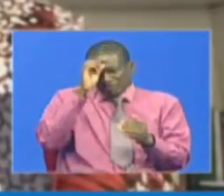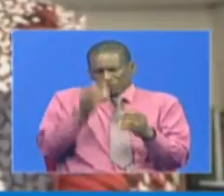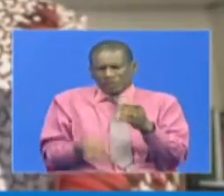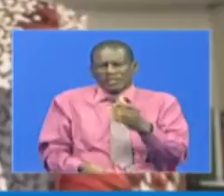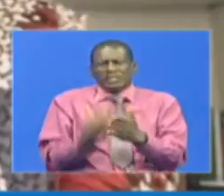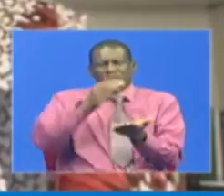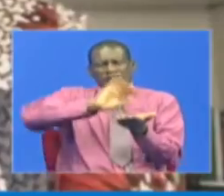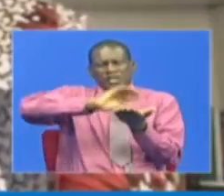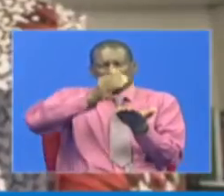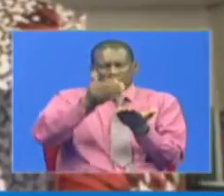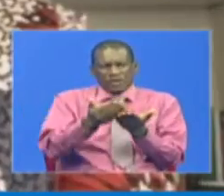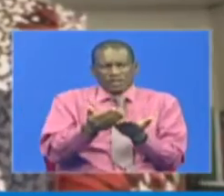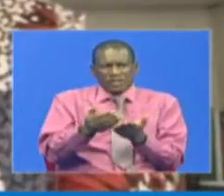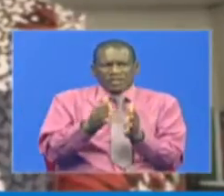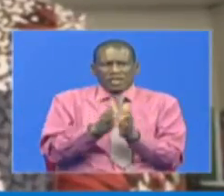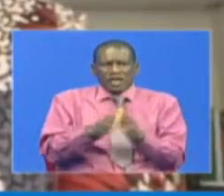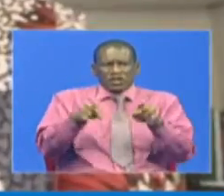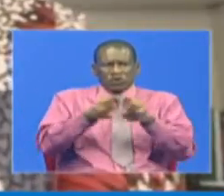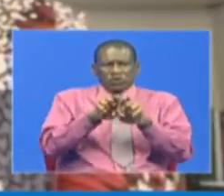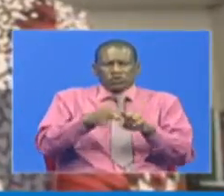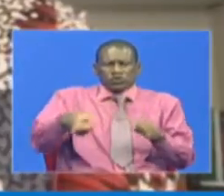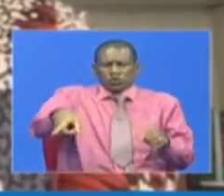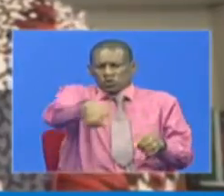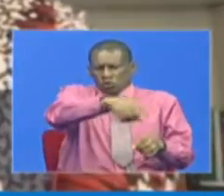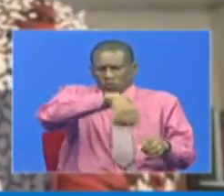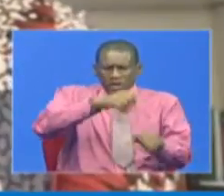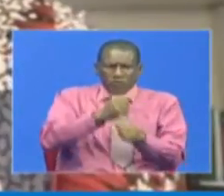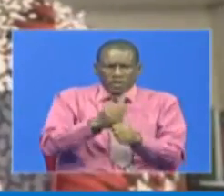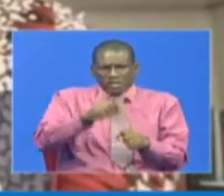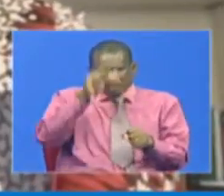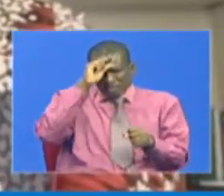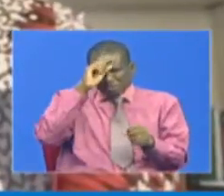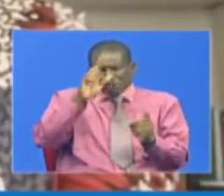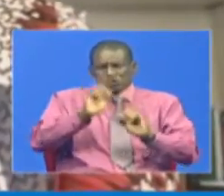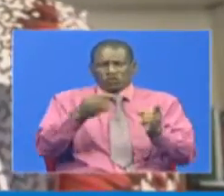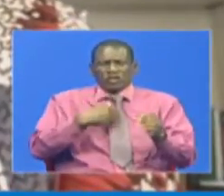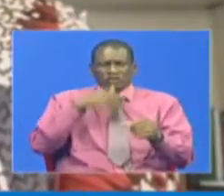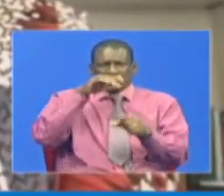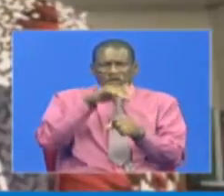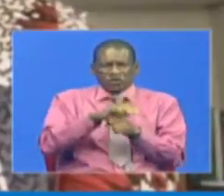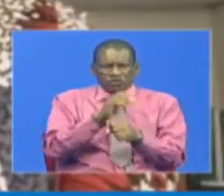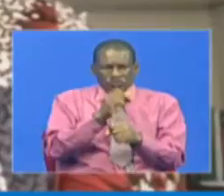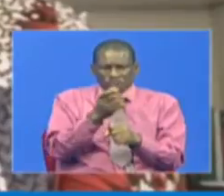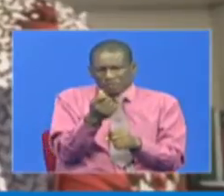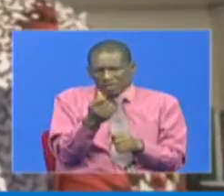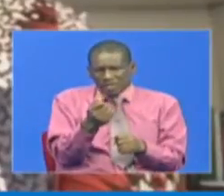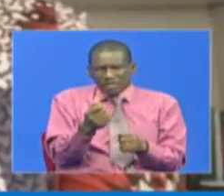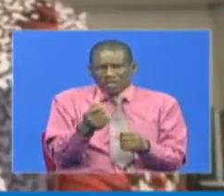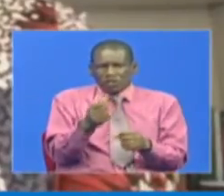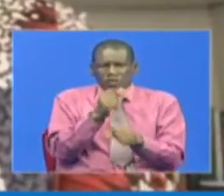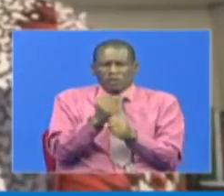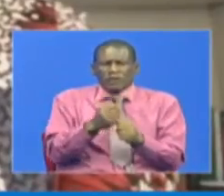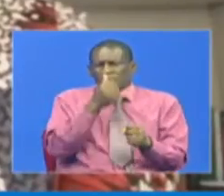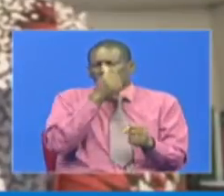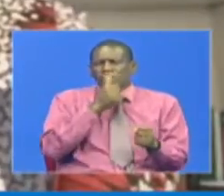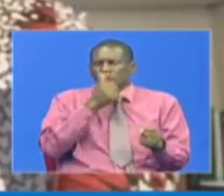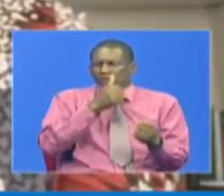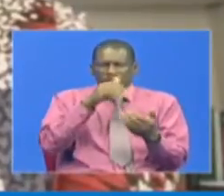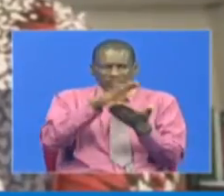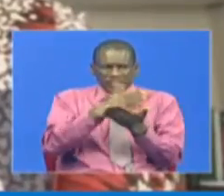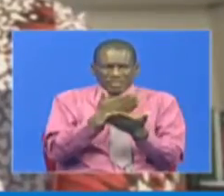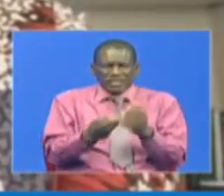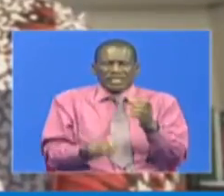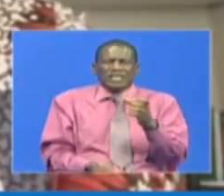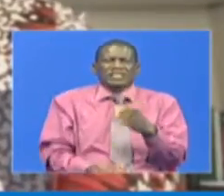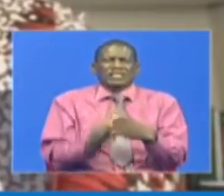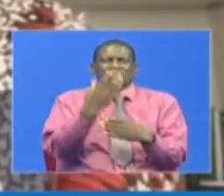a fund, and we're also working, because government doesn't have that much money. Okay. So we're working with the private sector in the